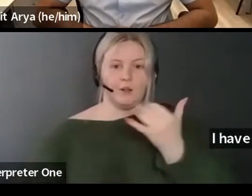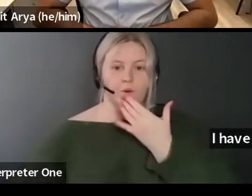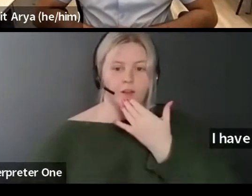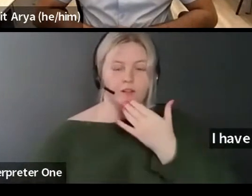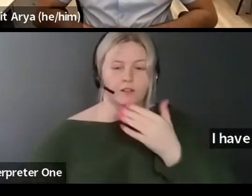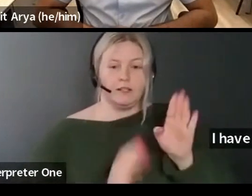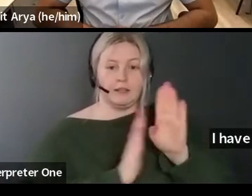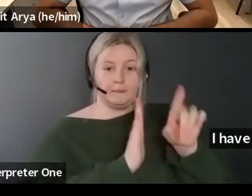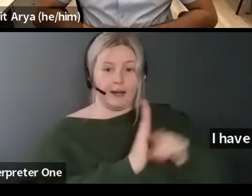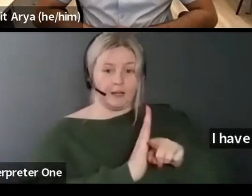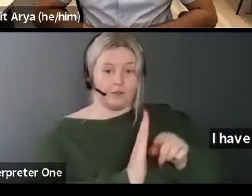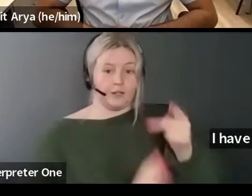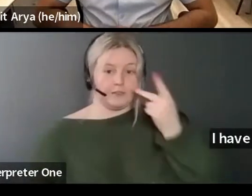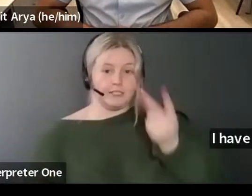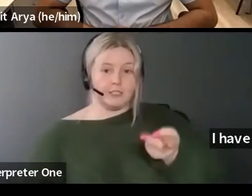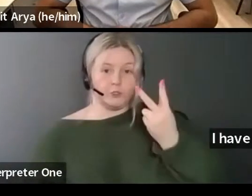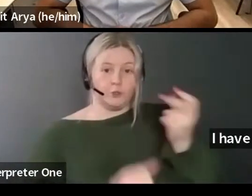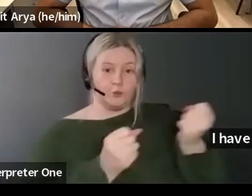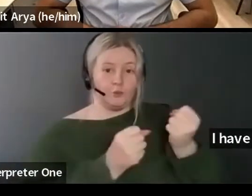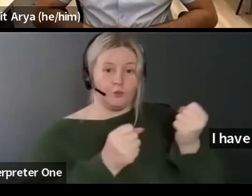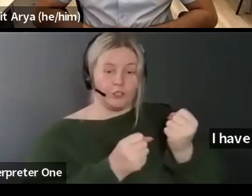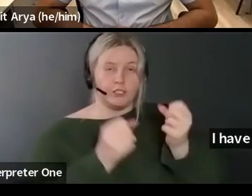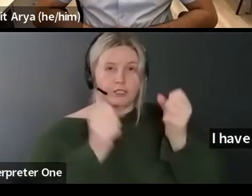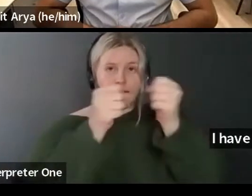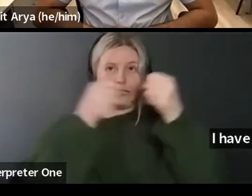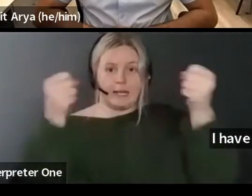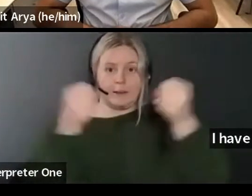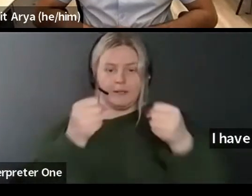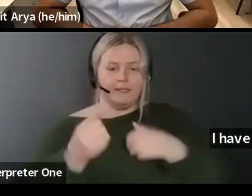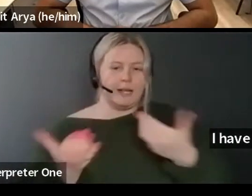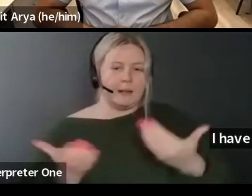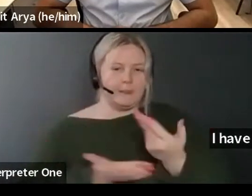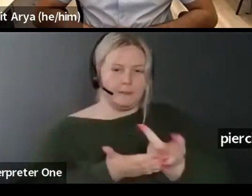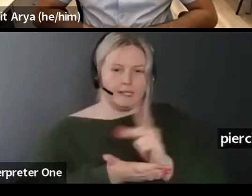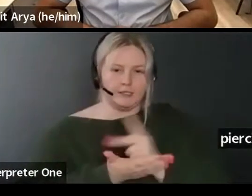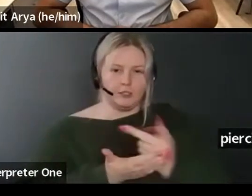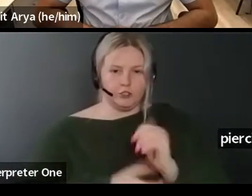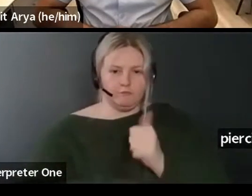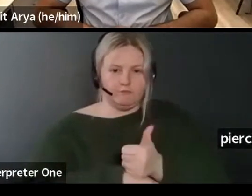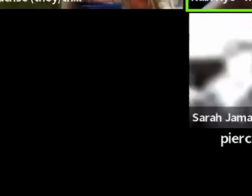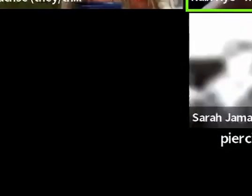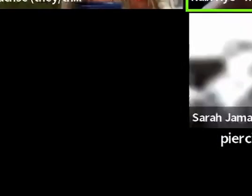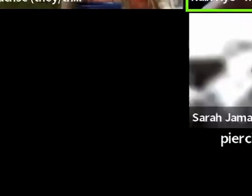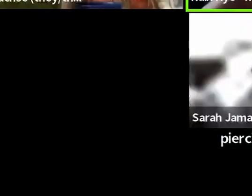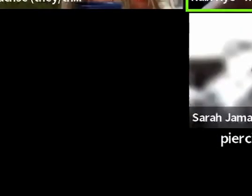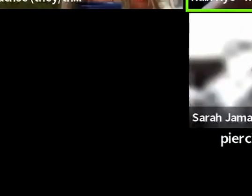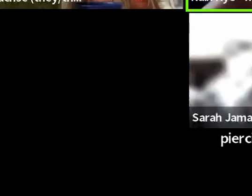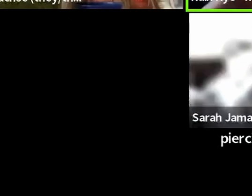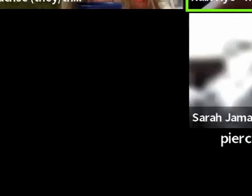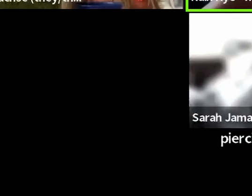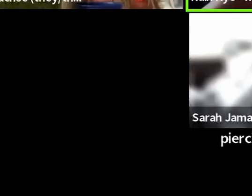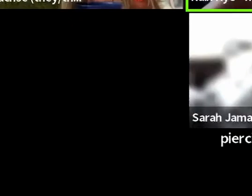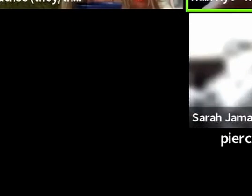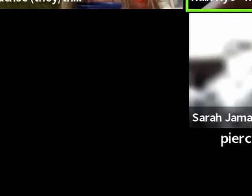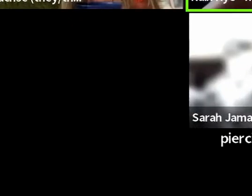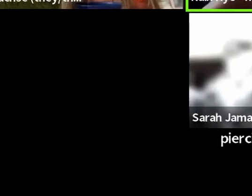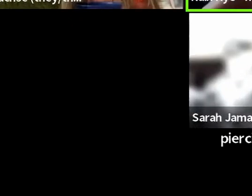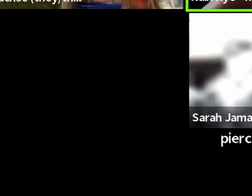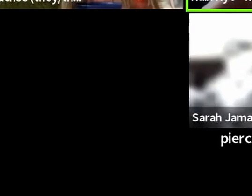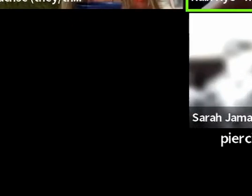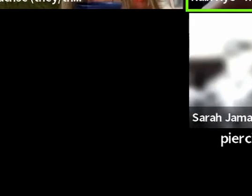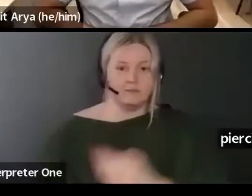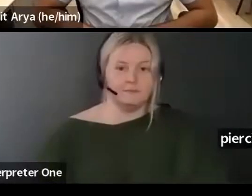is 2 fridges and some cabinets because I'm in my kitchen. And there you go. I'll pass it to Sarah.